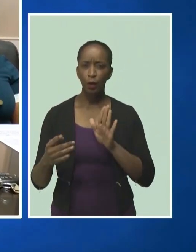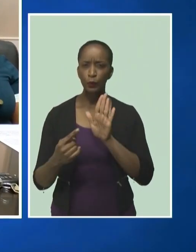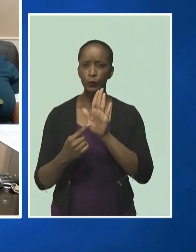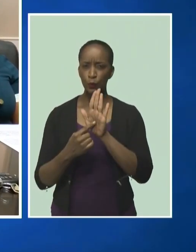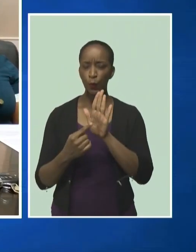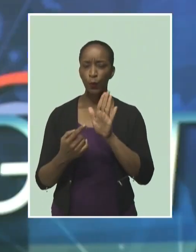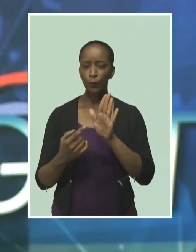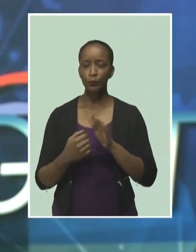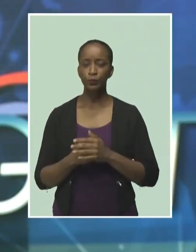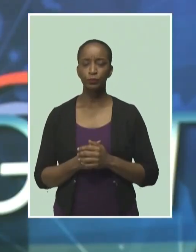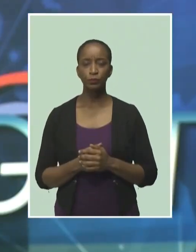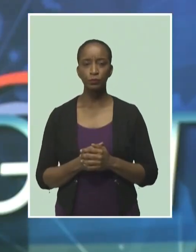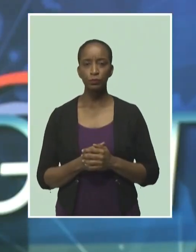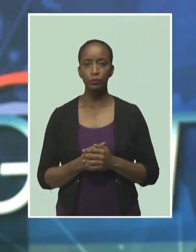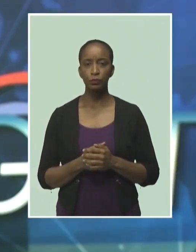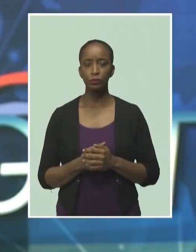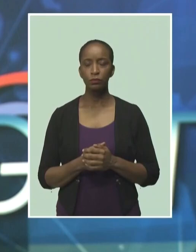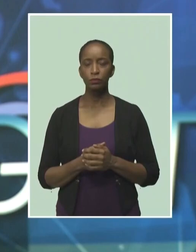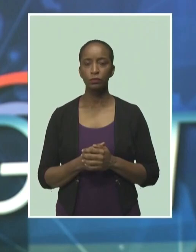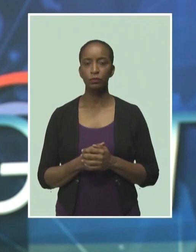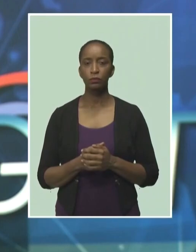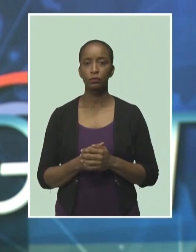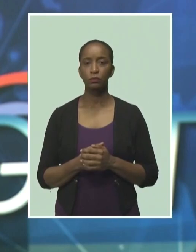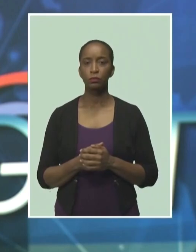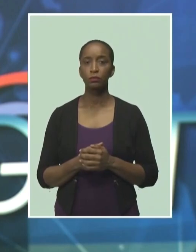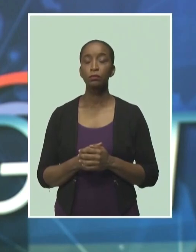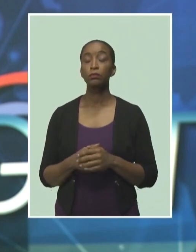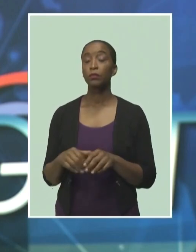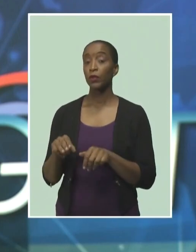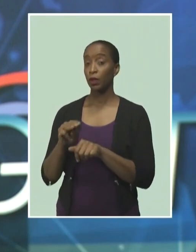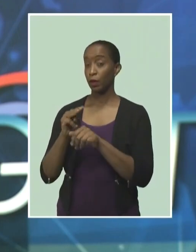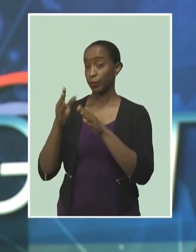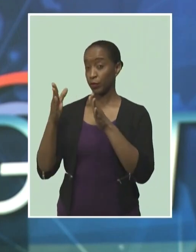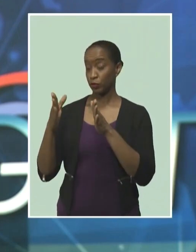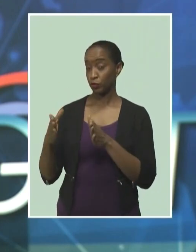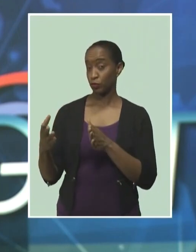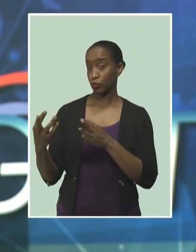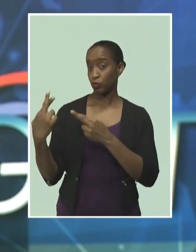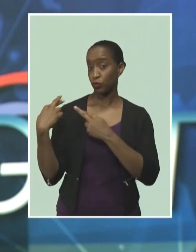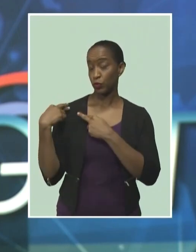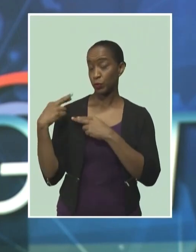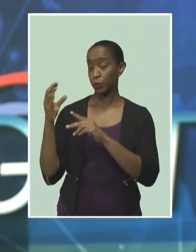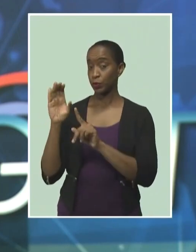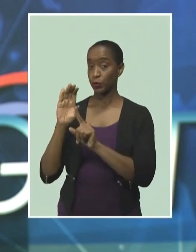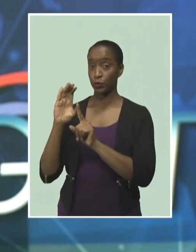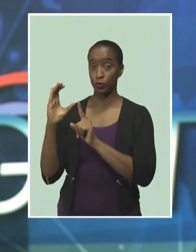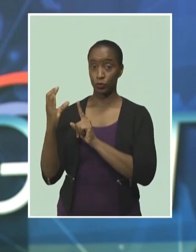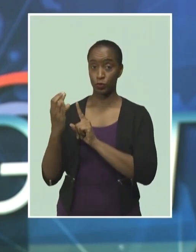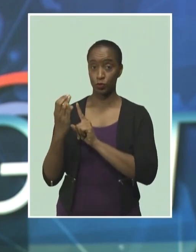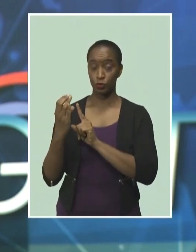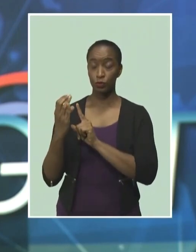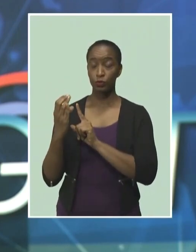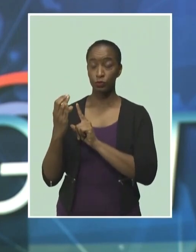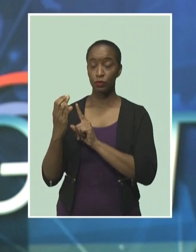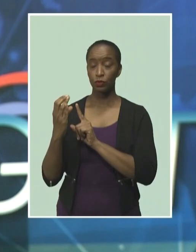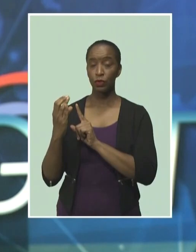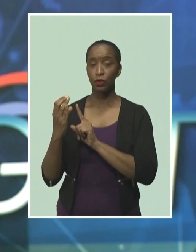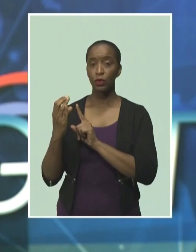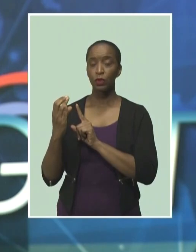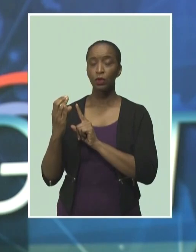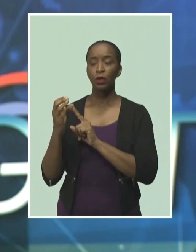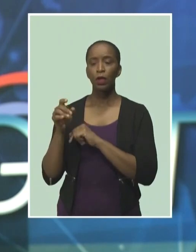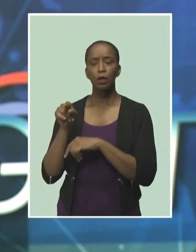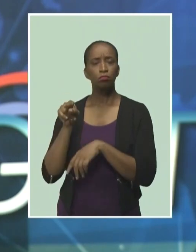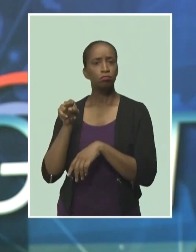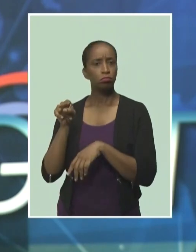arts. And Minister in the Prime Minister's office with responsibility for culture, Senator Dr. Chantal Munro-Knight,